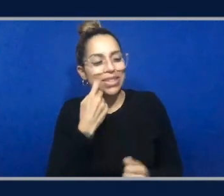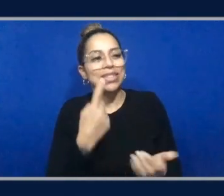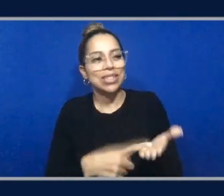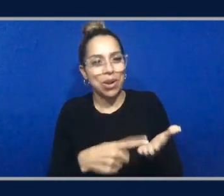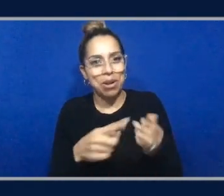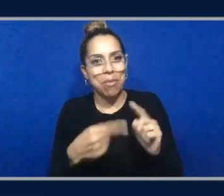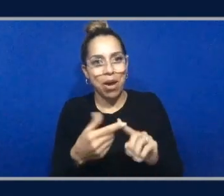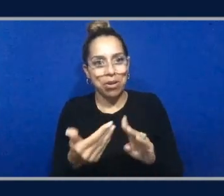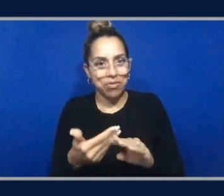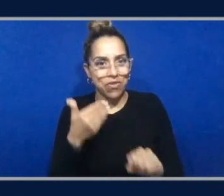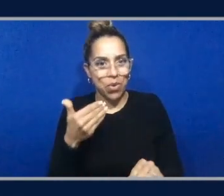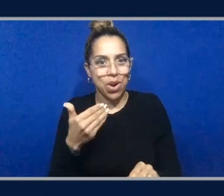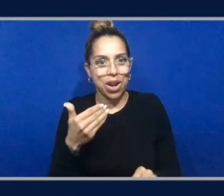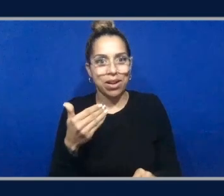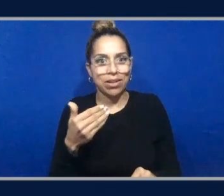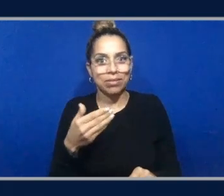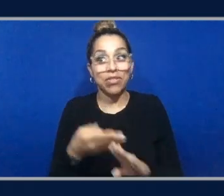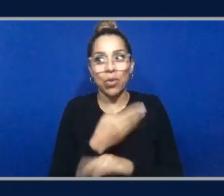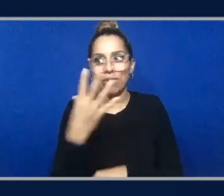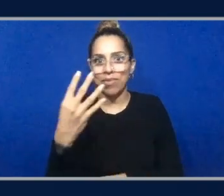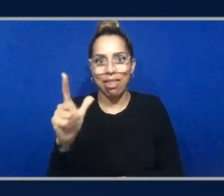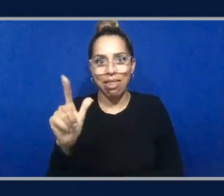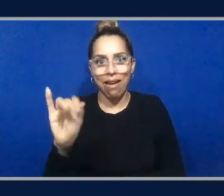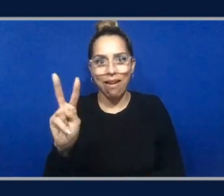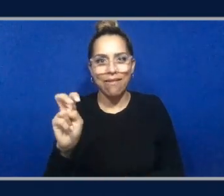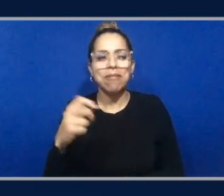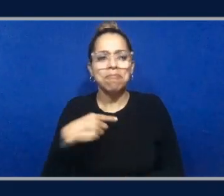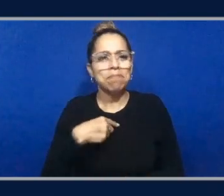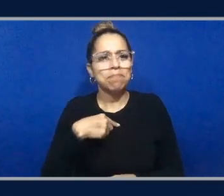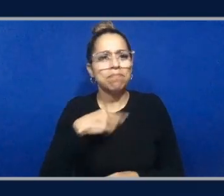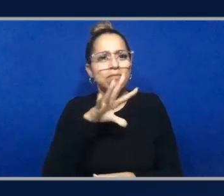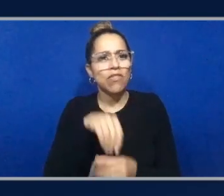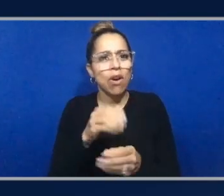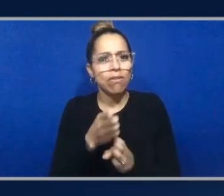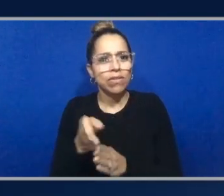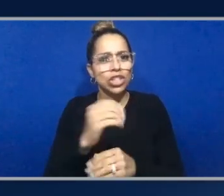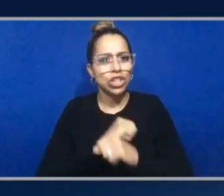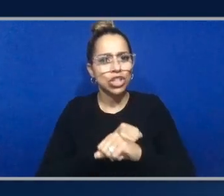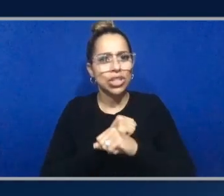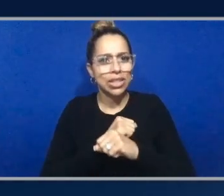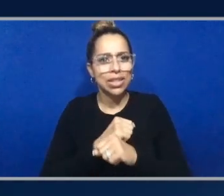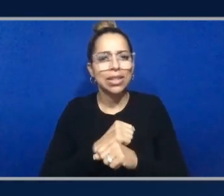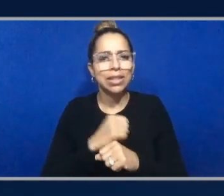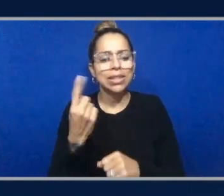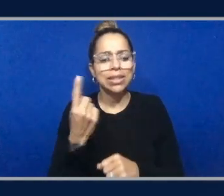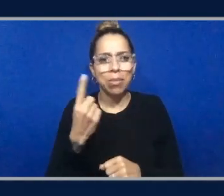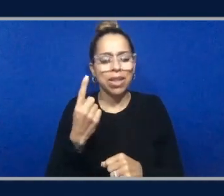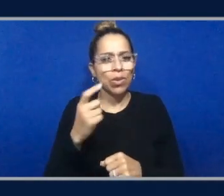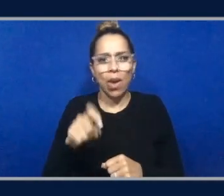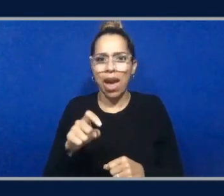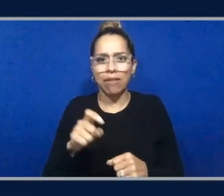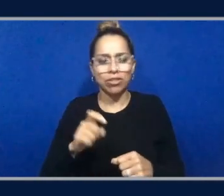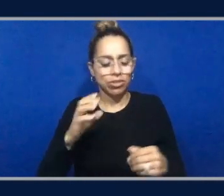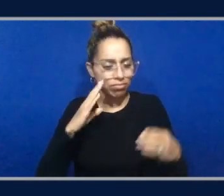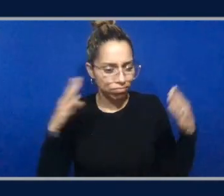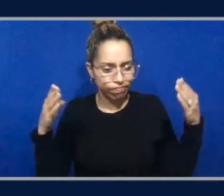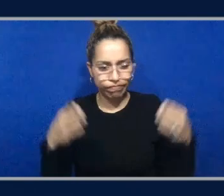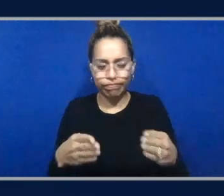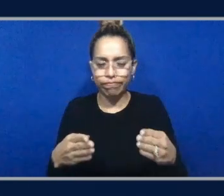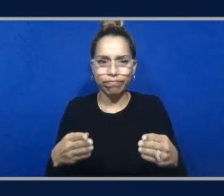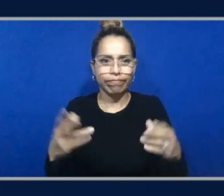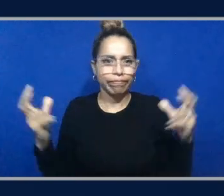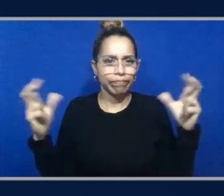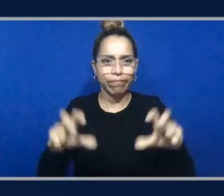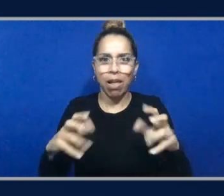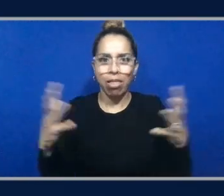before. Actually, I've worked in security a bit myself, and this is something you spend a lot of time on, actually. Signals are coming